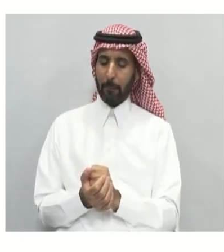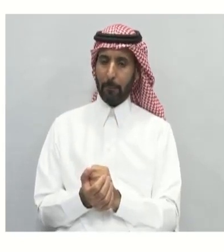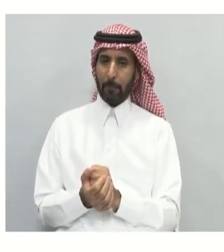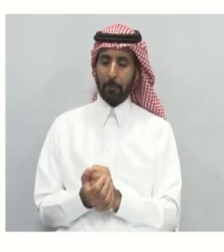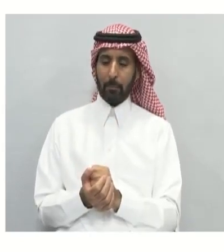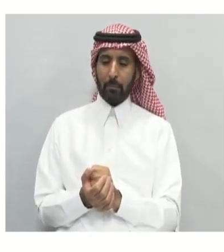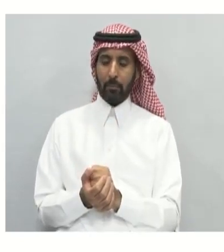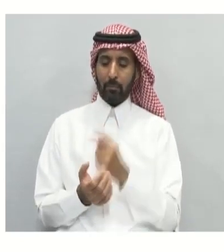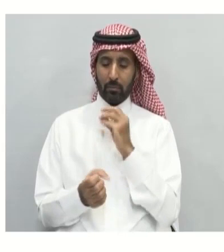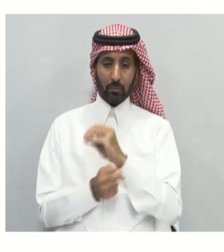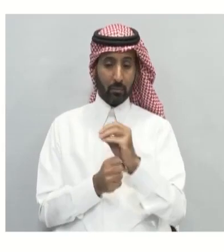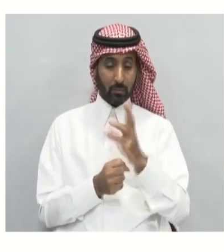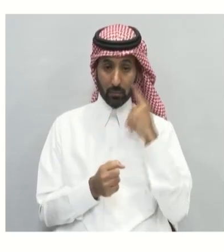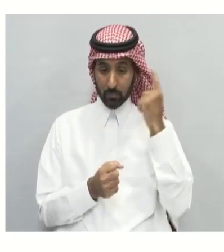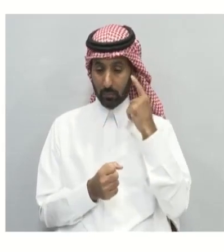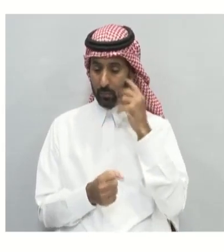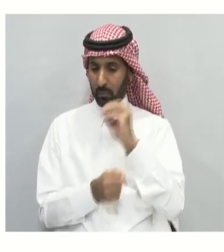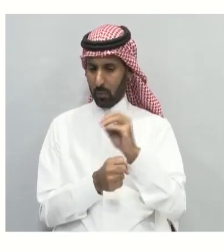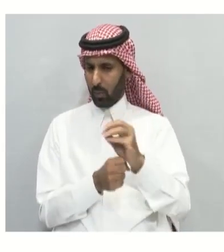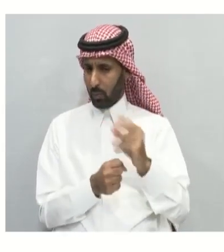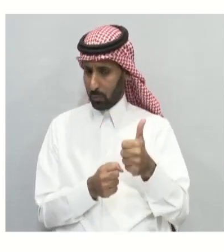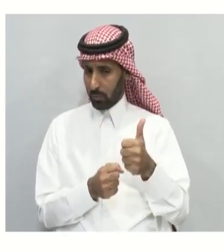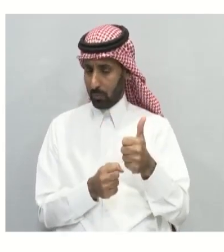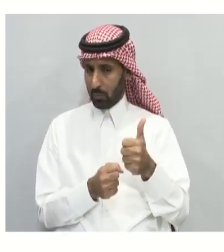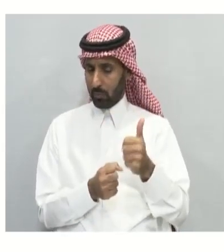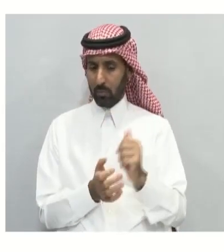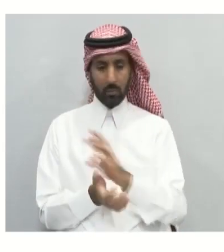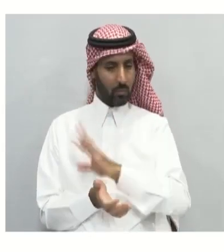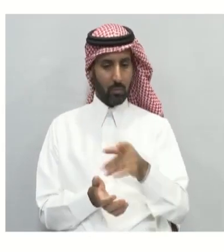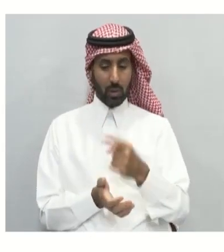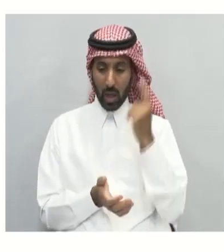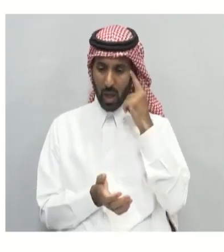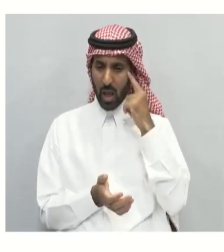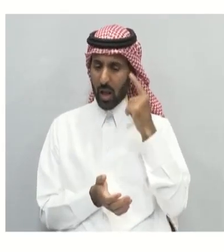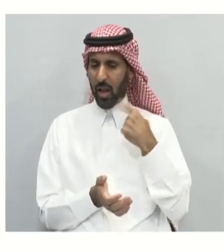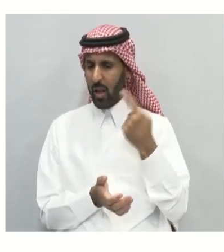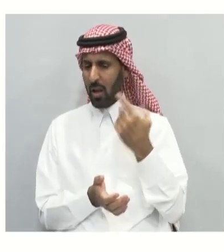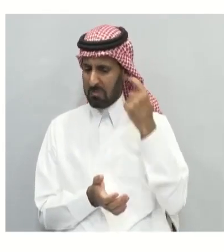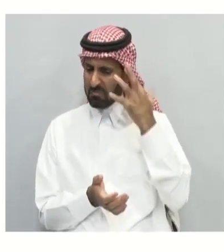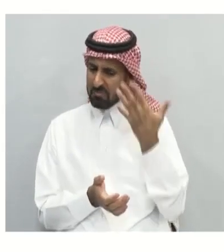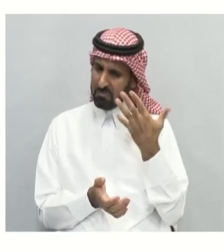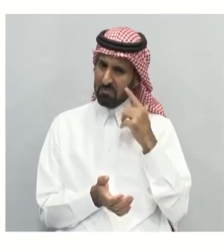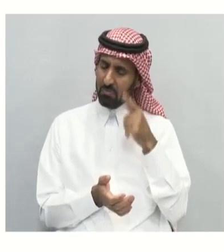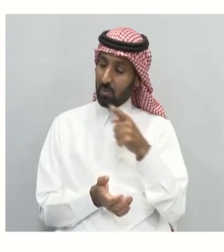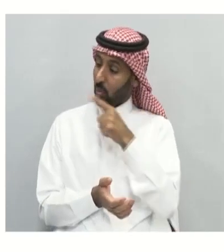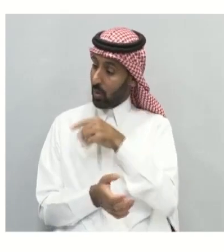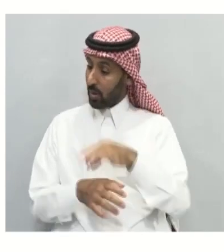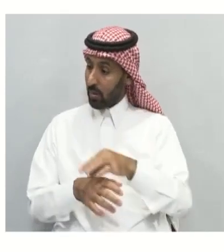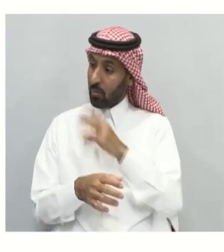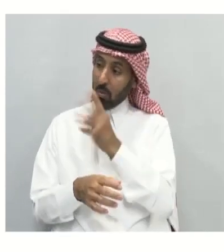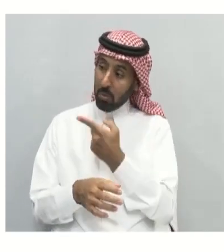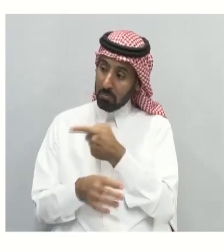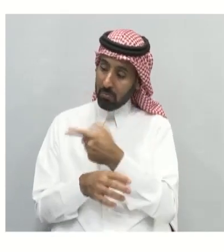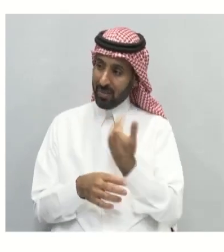Also, report thoughts correctly. So it's not only how, what I think, what other people think, and how